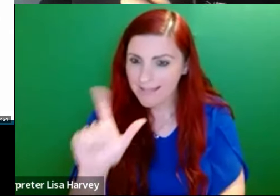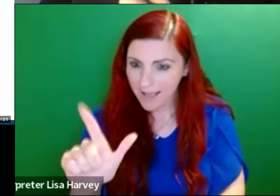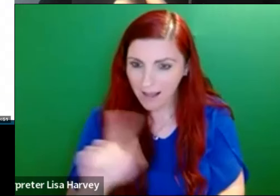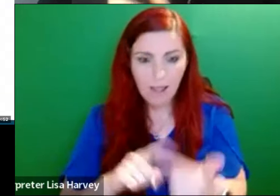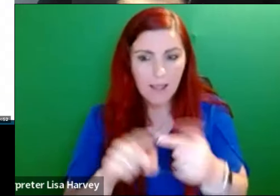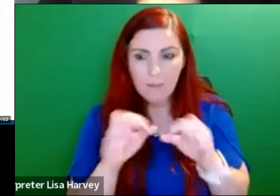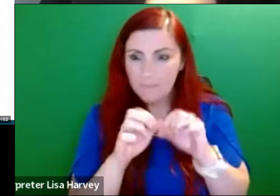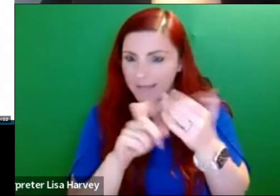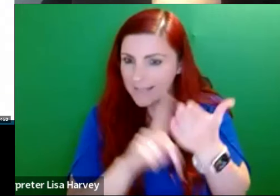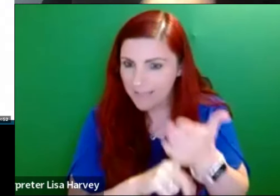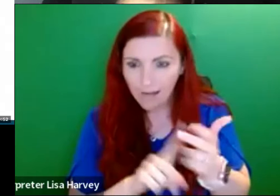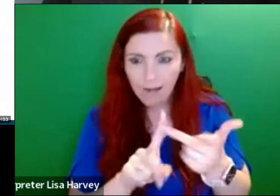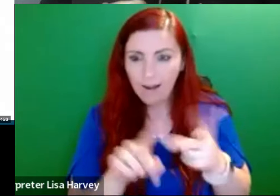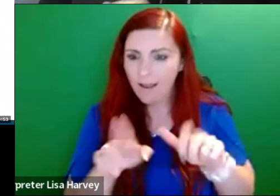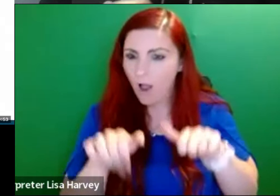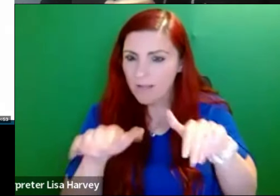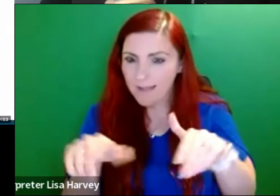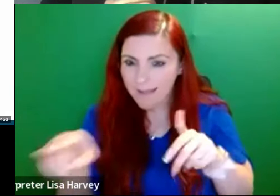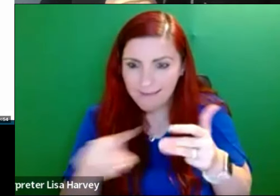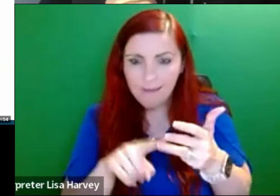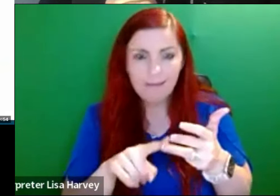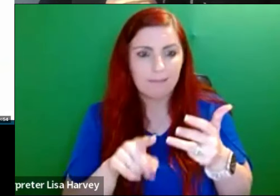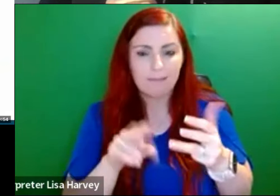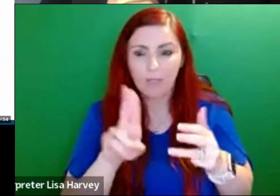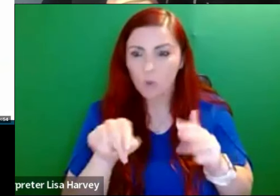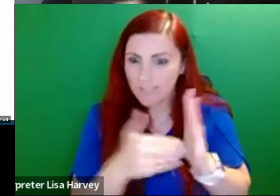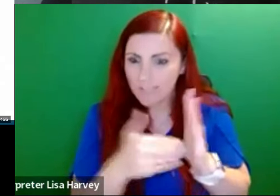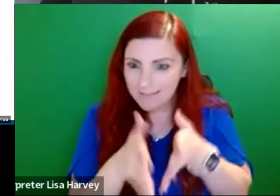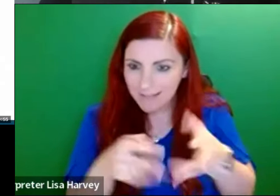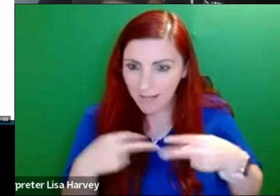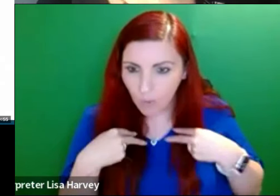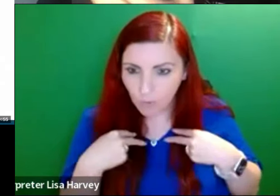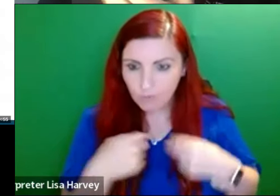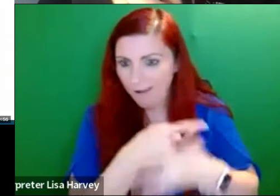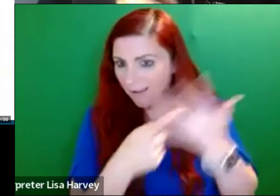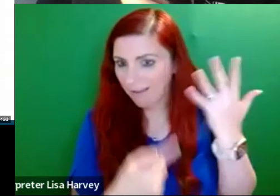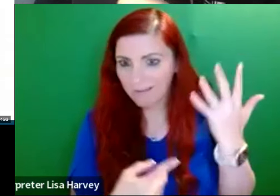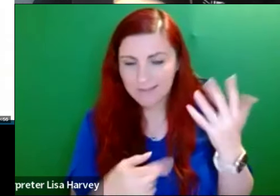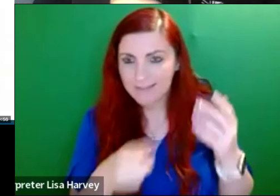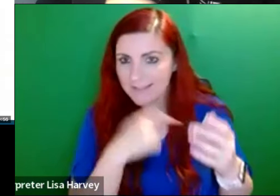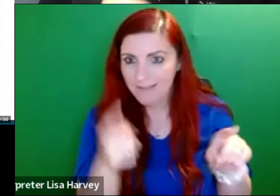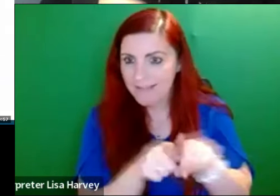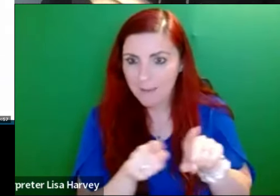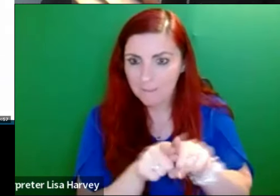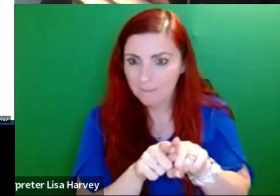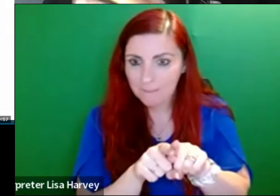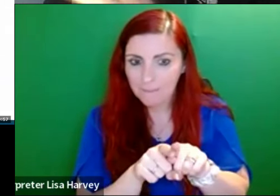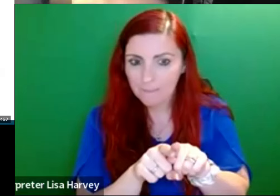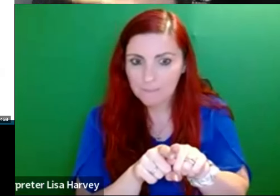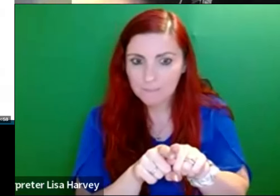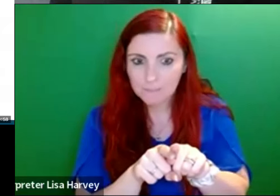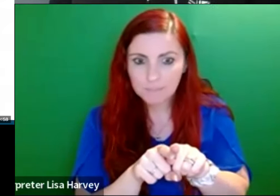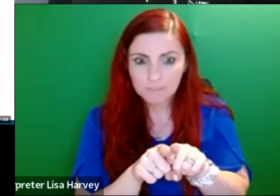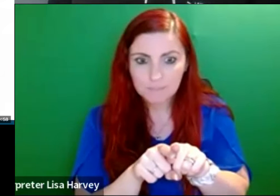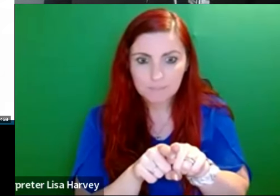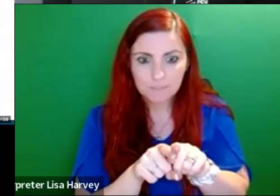Language, Auslan, and New Zealand Sign Language. So that was it's quite nice to